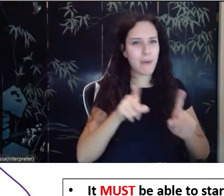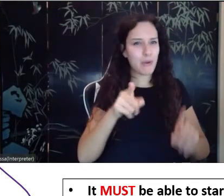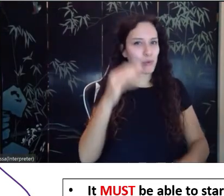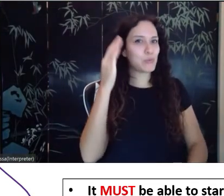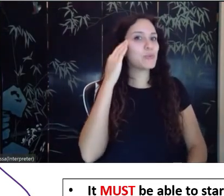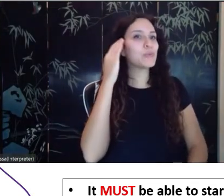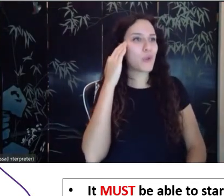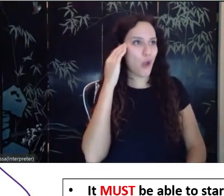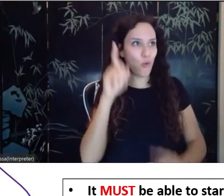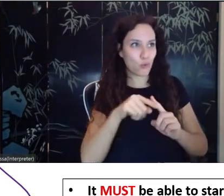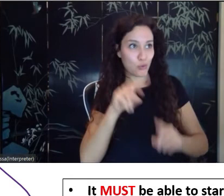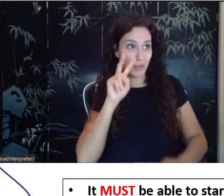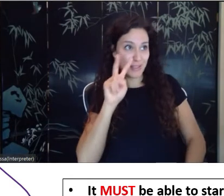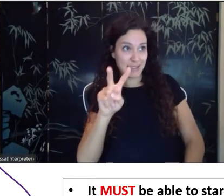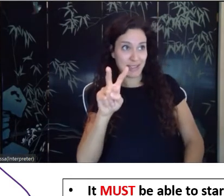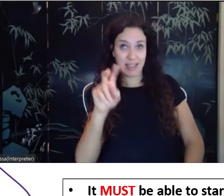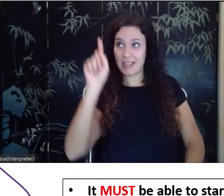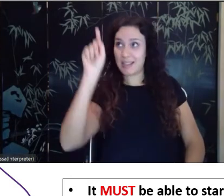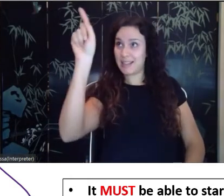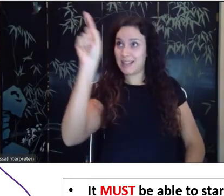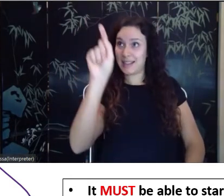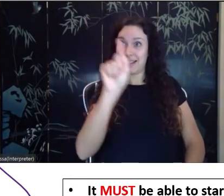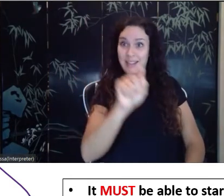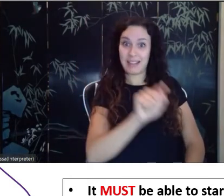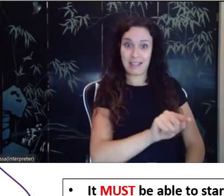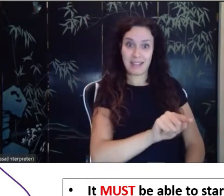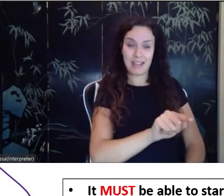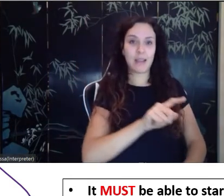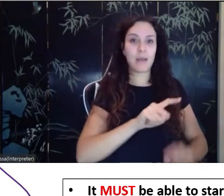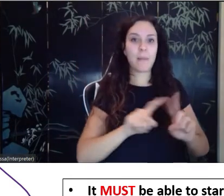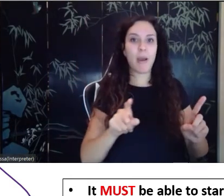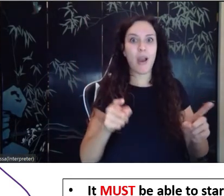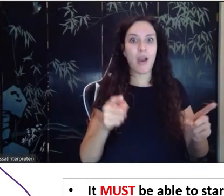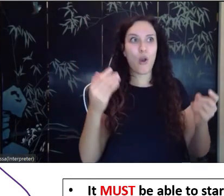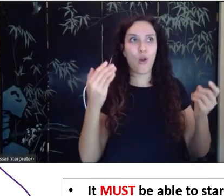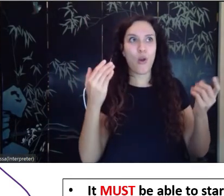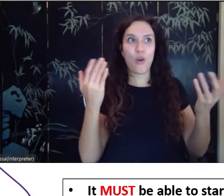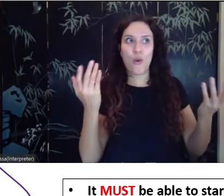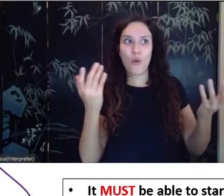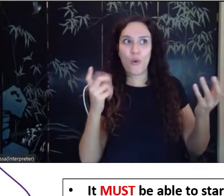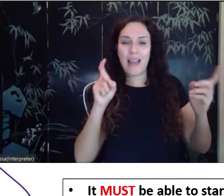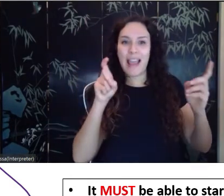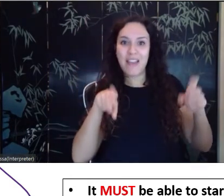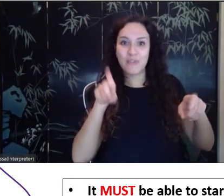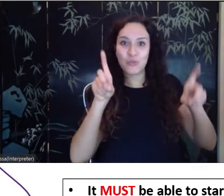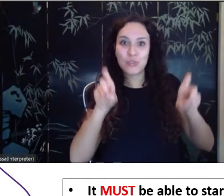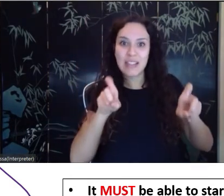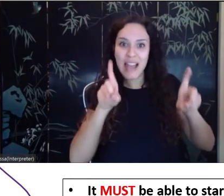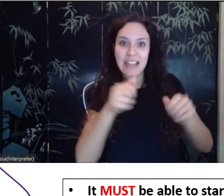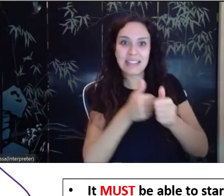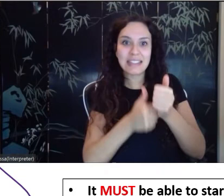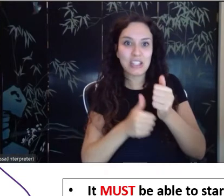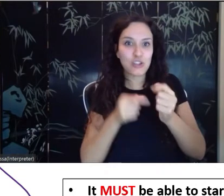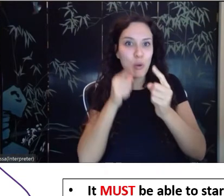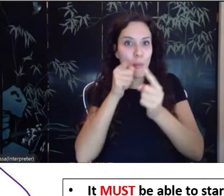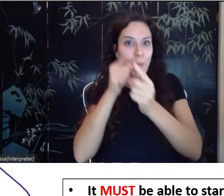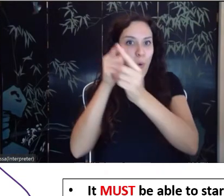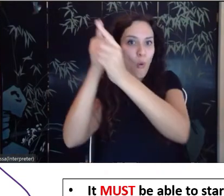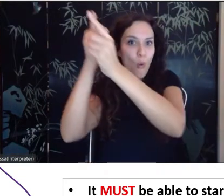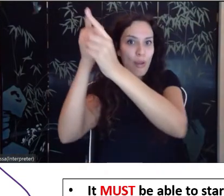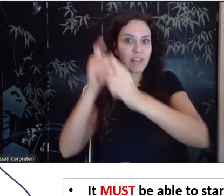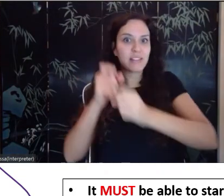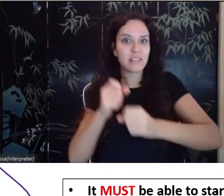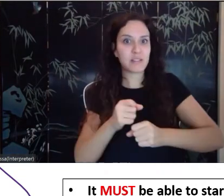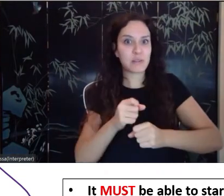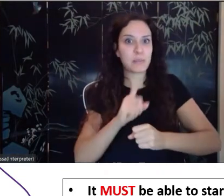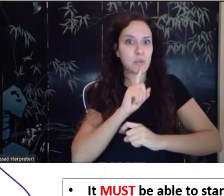tell that it makes a straight line and it goes to the origin. You can kind of tell, but we don't really know until we test